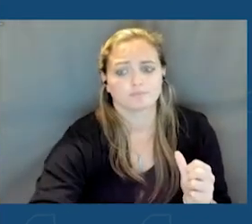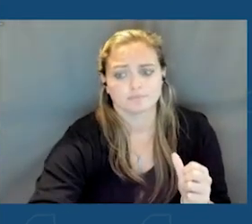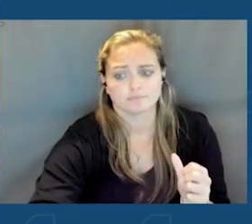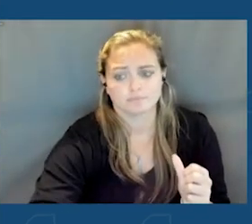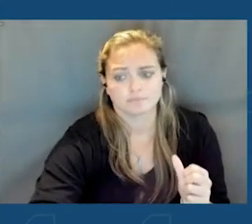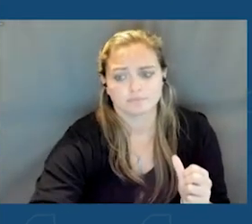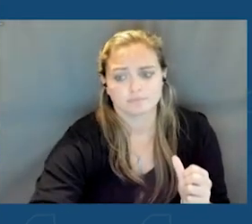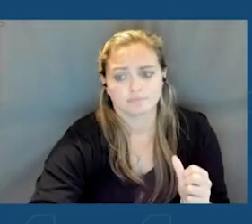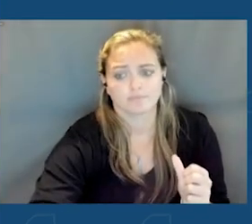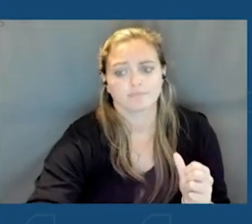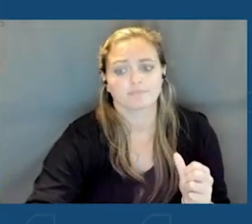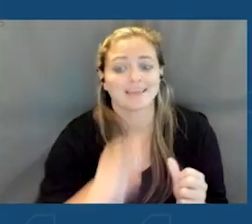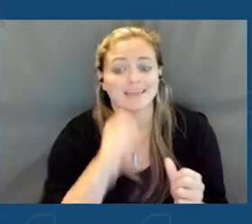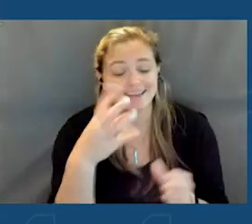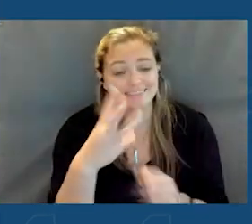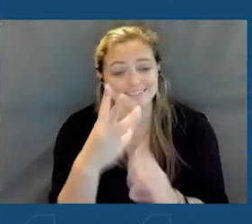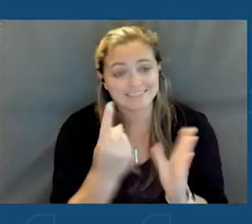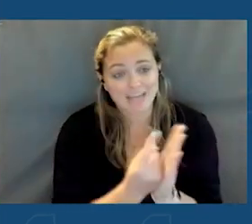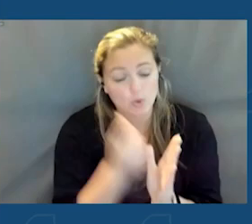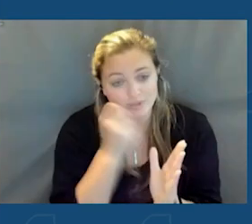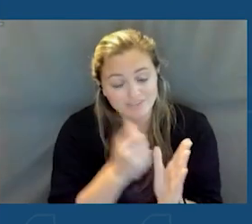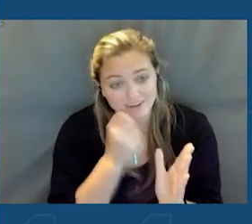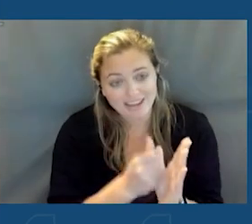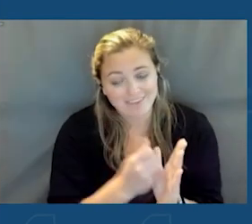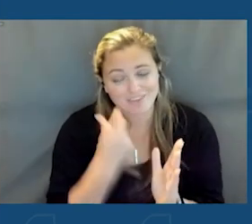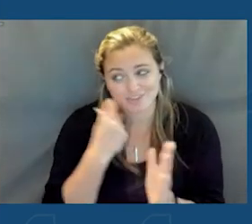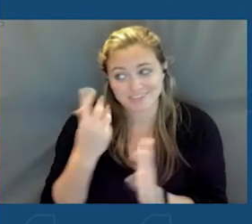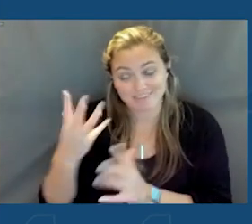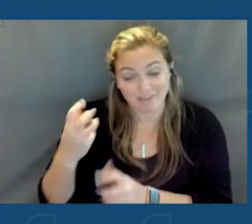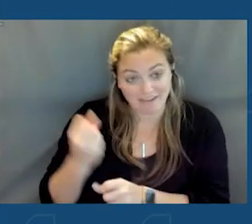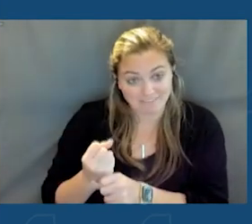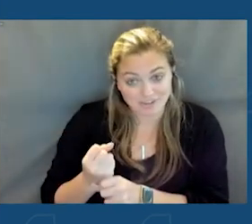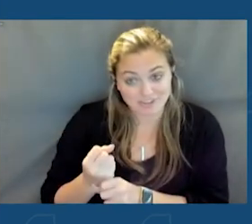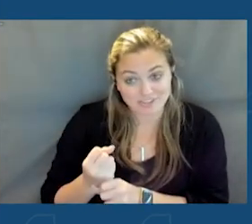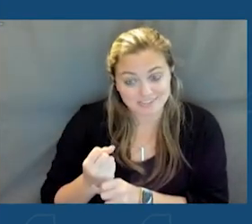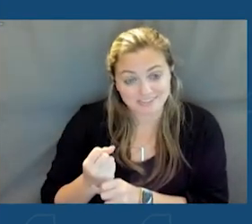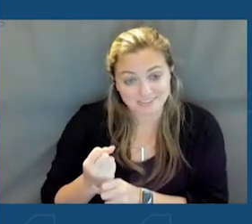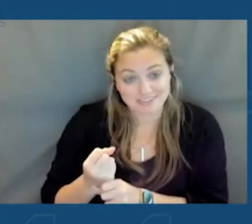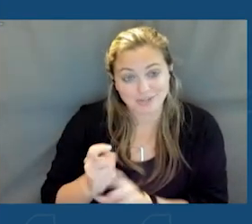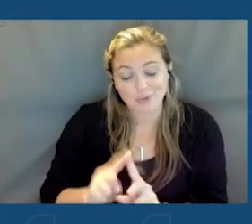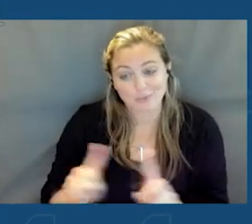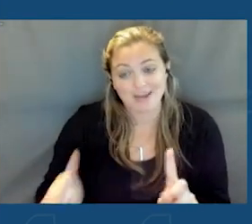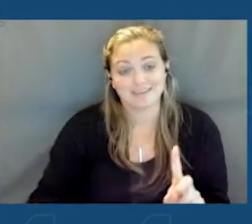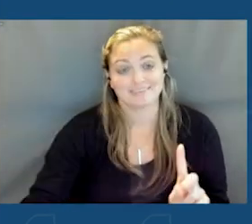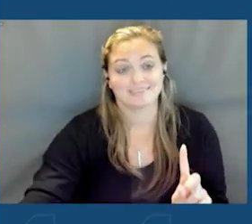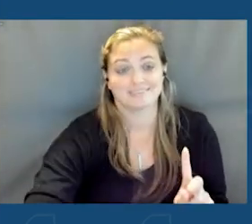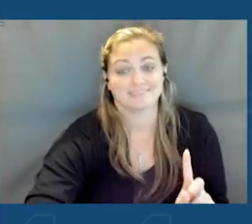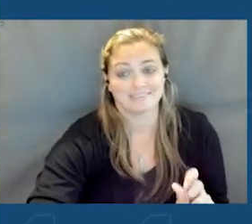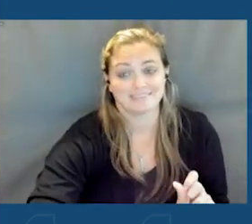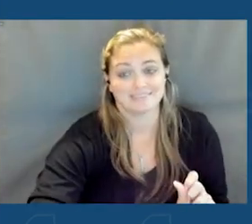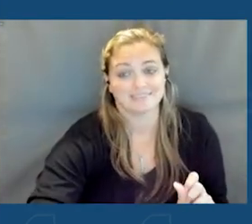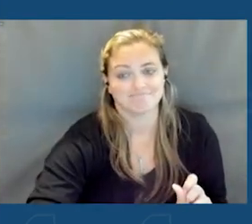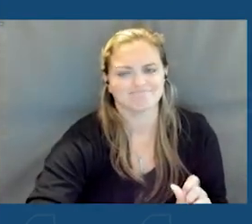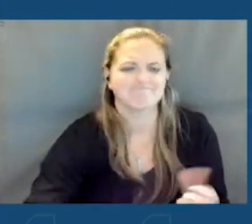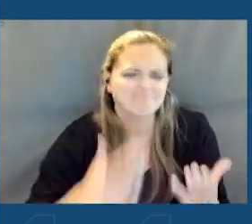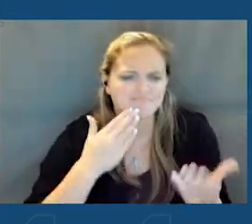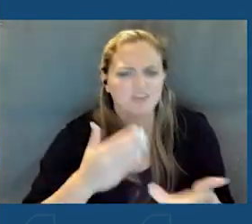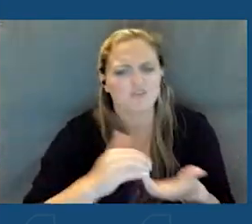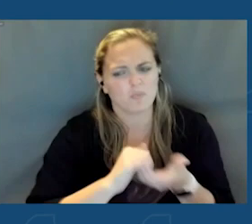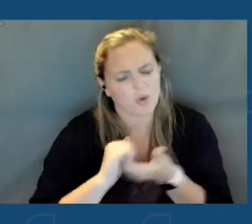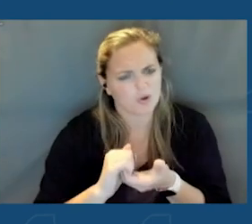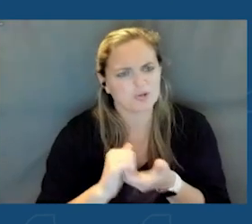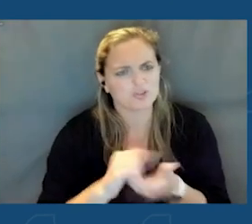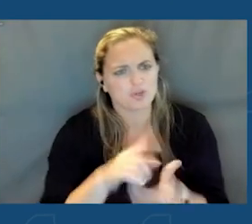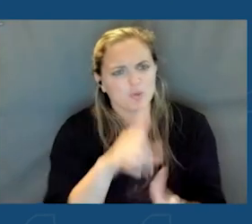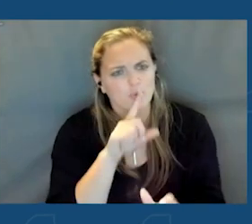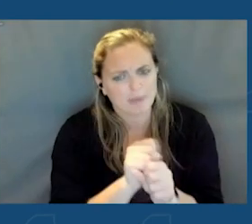a day, as we did for the last 5 years, but really thank you for your partnership, your commitment, and